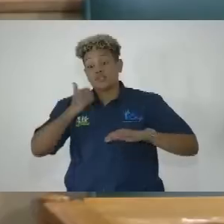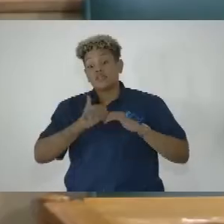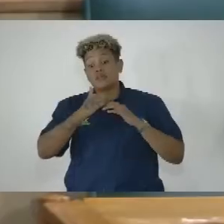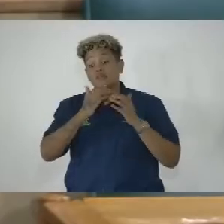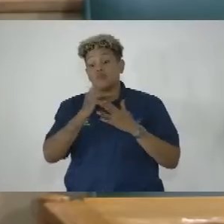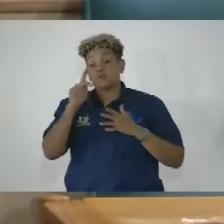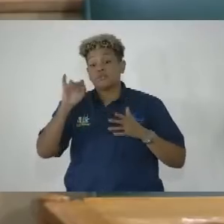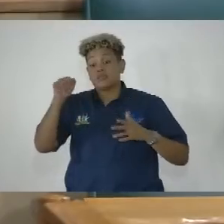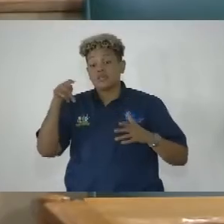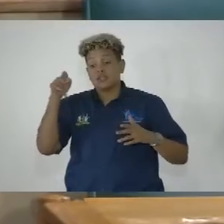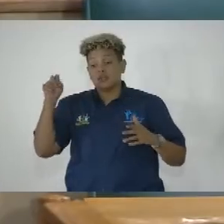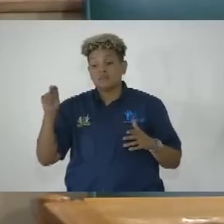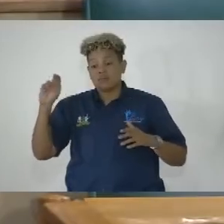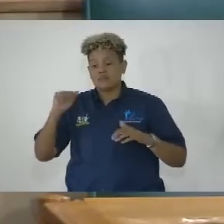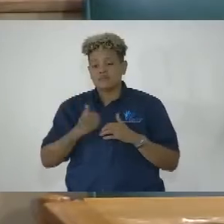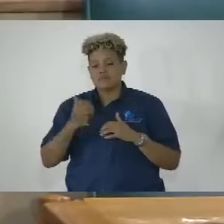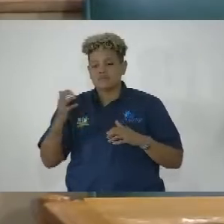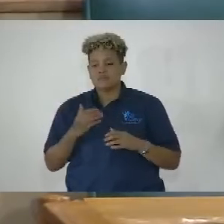Patterson. Yes, right?